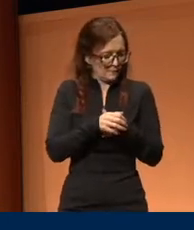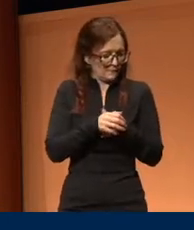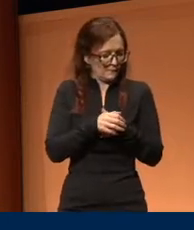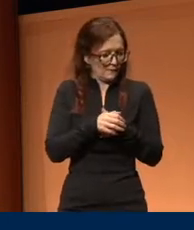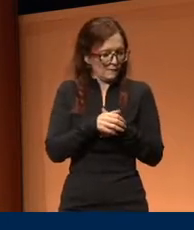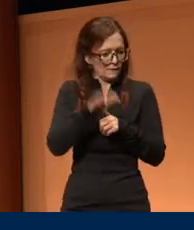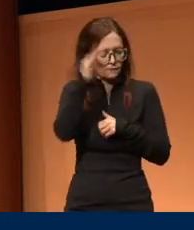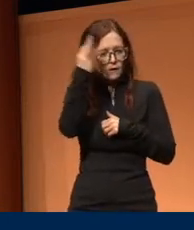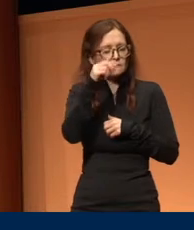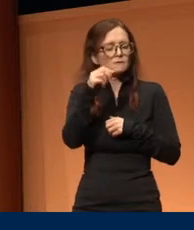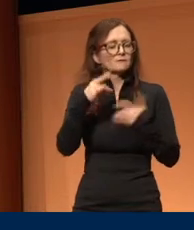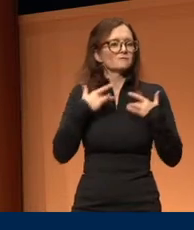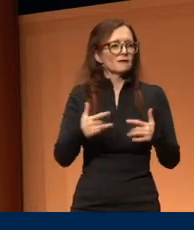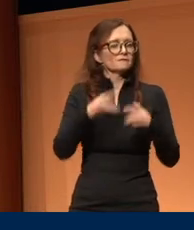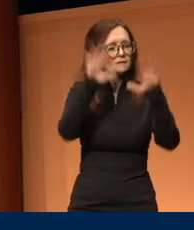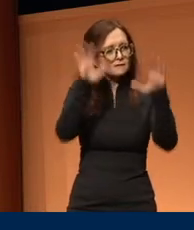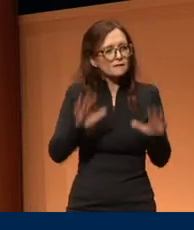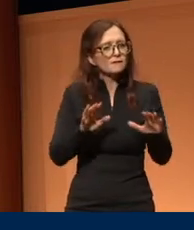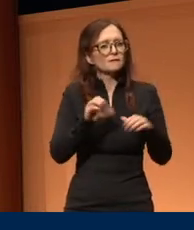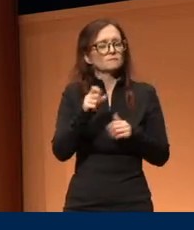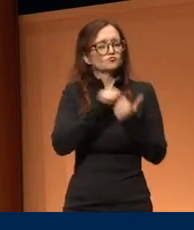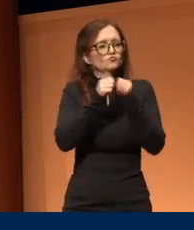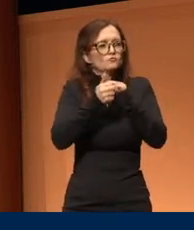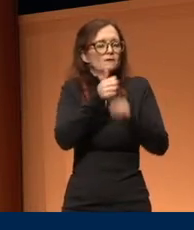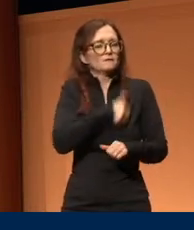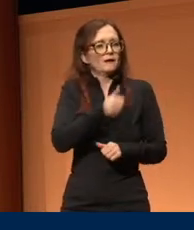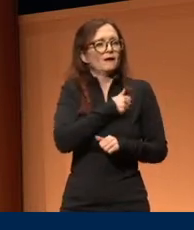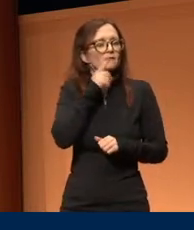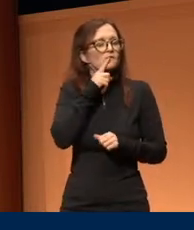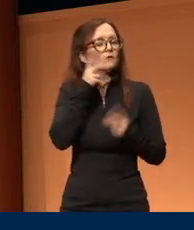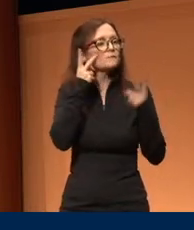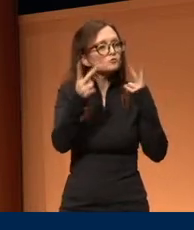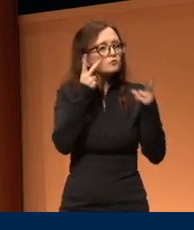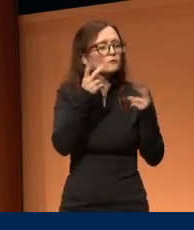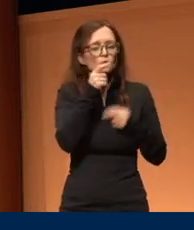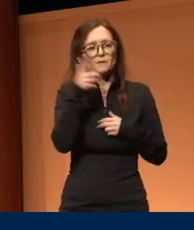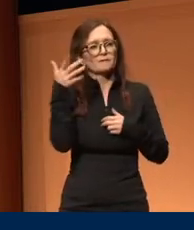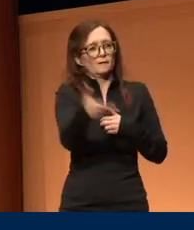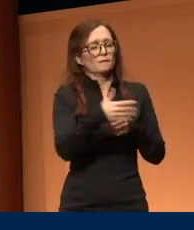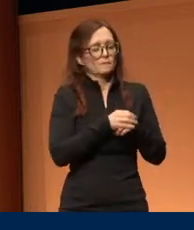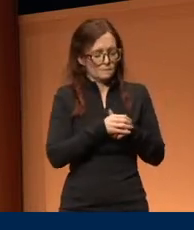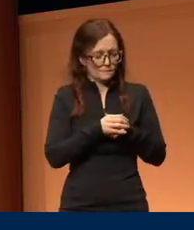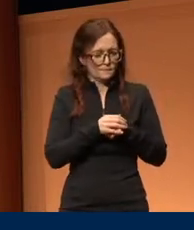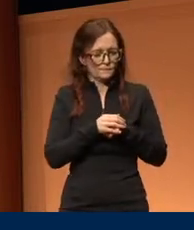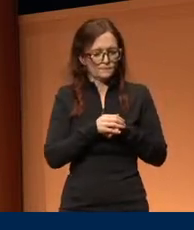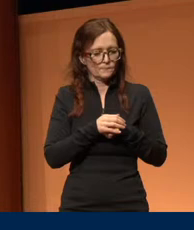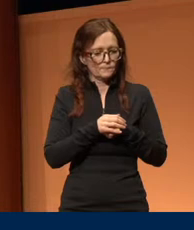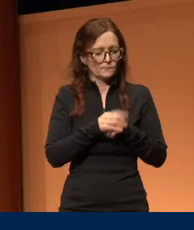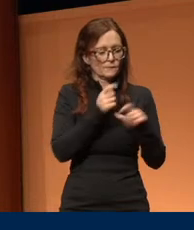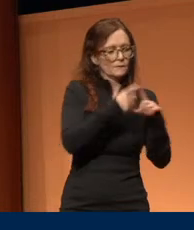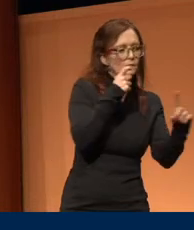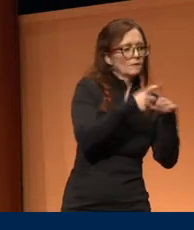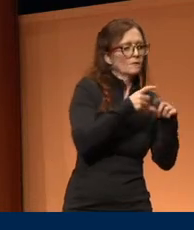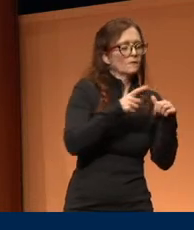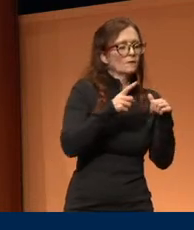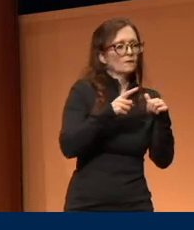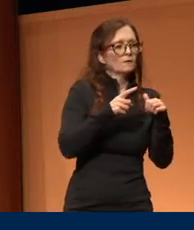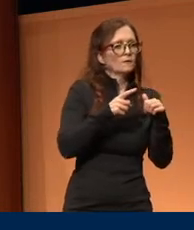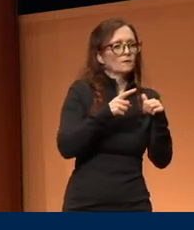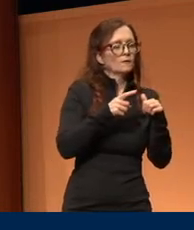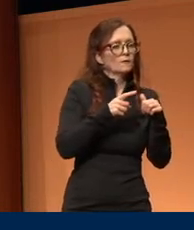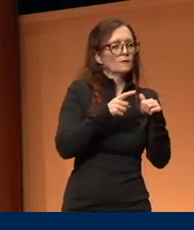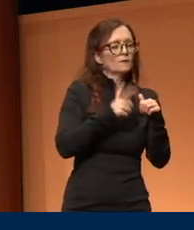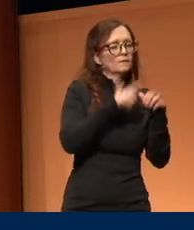Convention on Climate existed, it changed the attitude of observers towards it. It went from, first of all, a focus